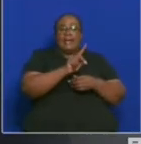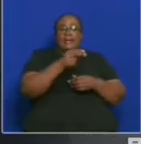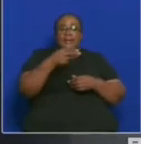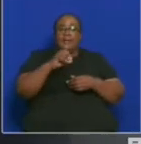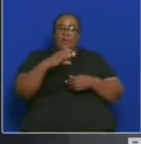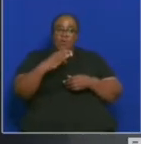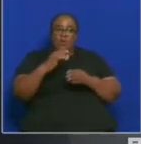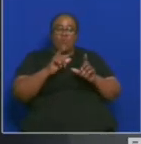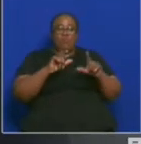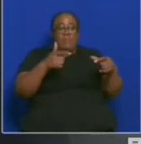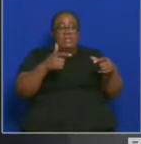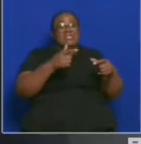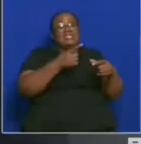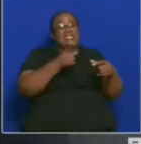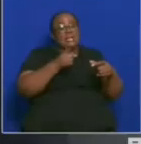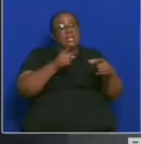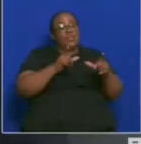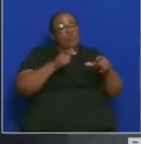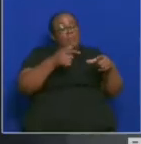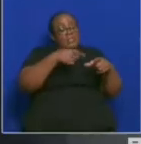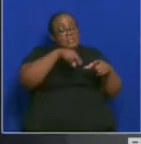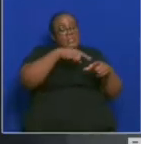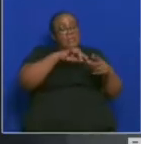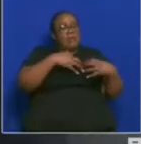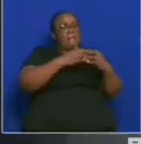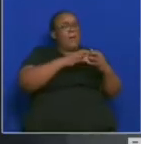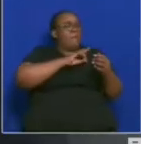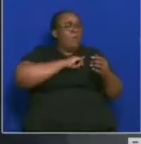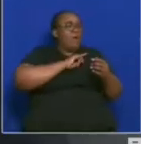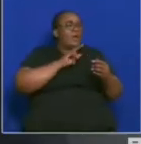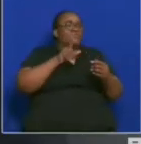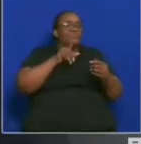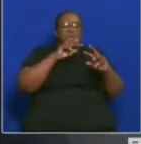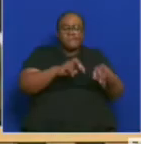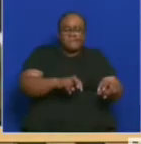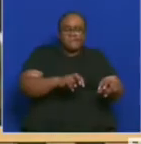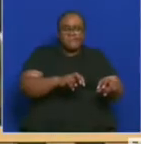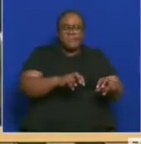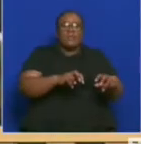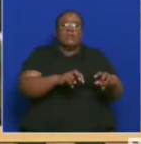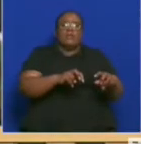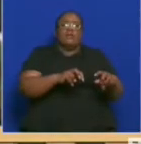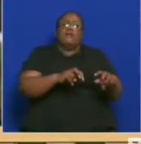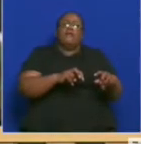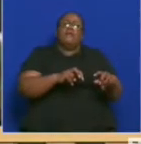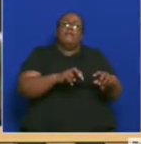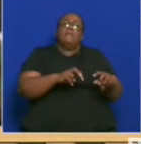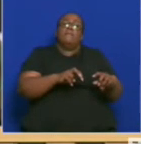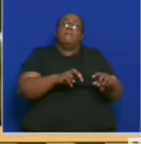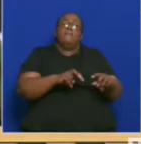to probe the allegations that were made by General Nhlanhla Mkhwanazi. Yes, I'm an alternative